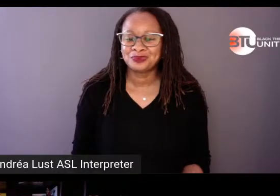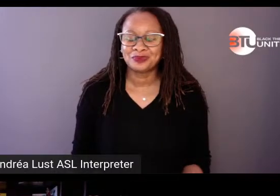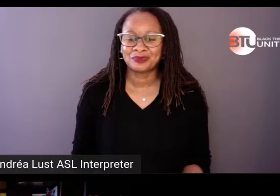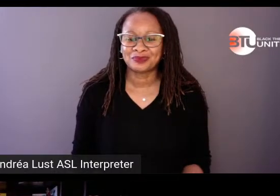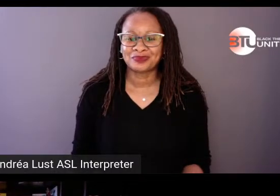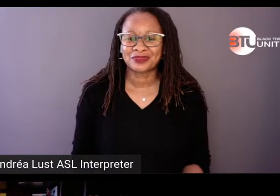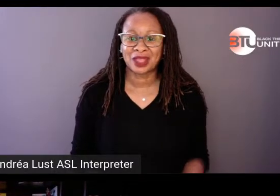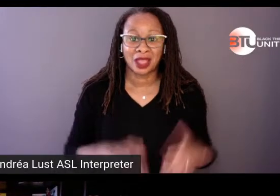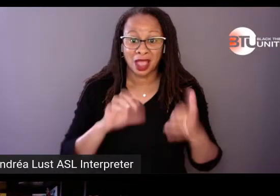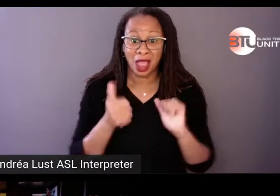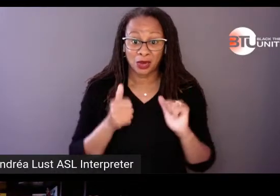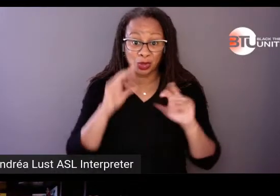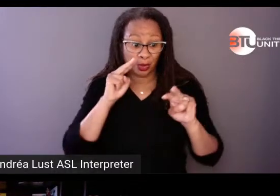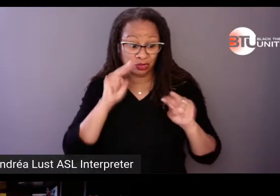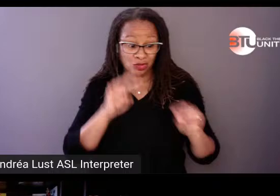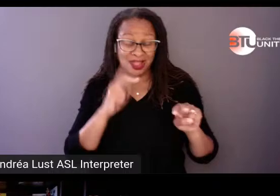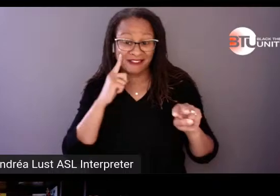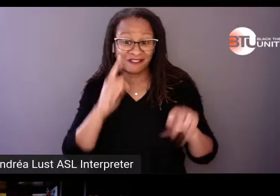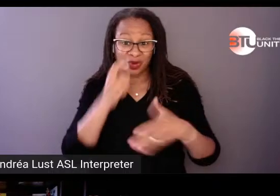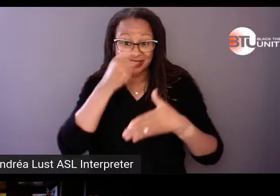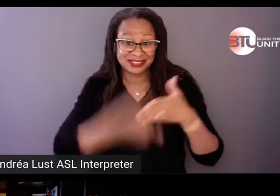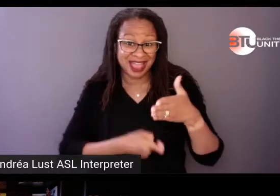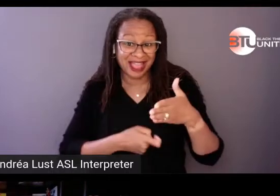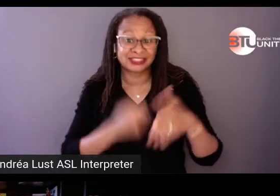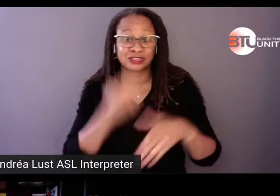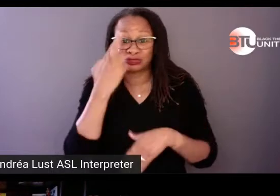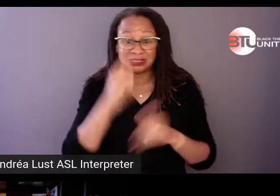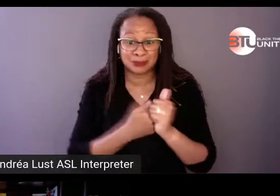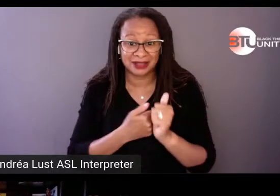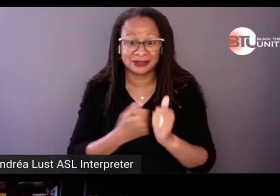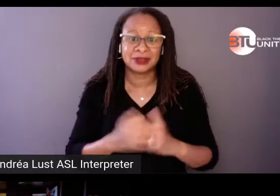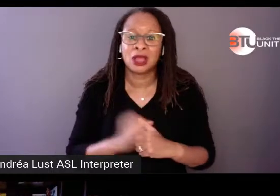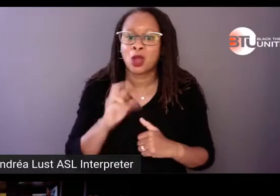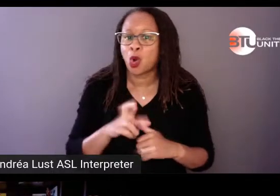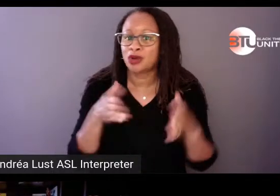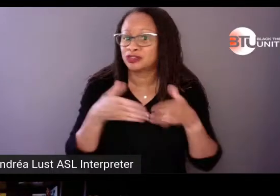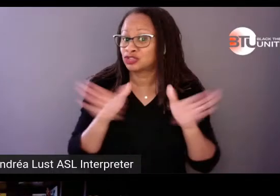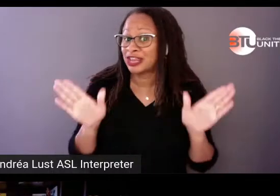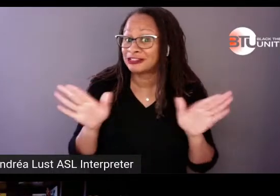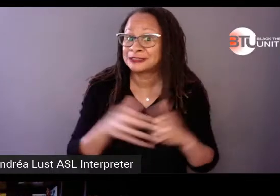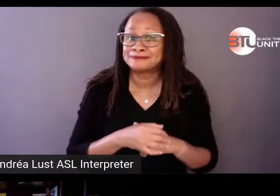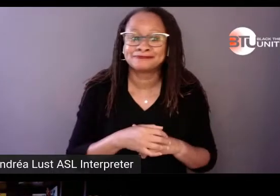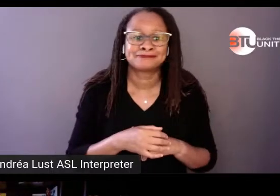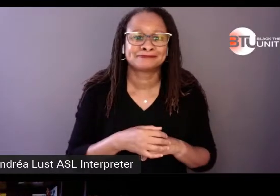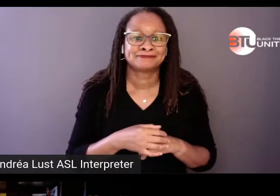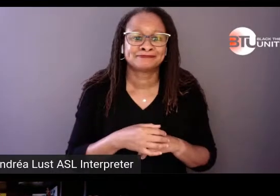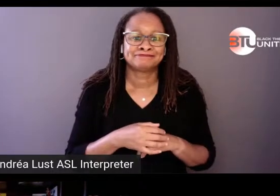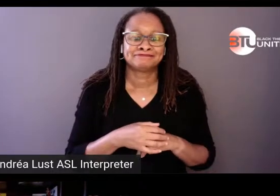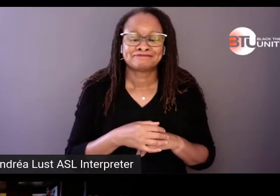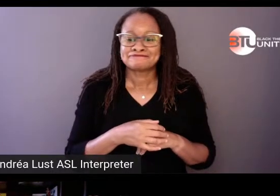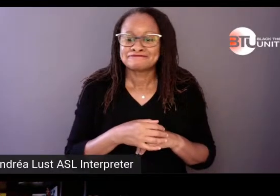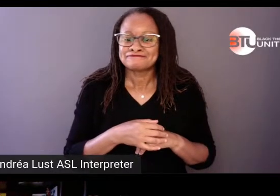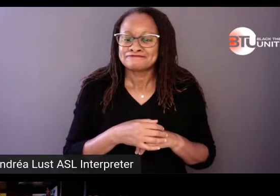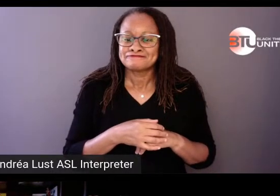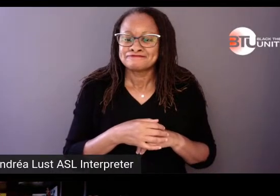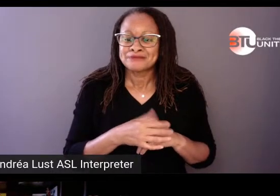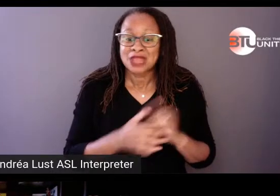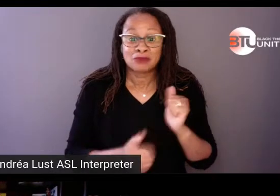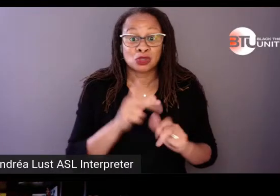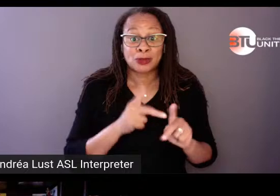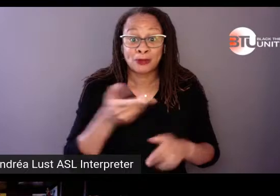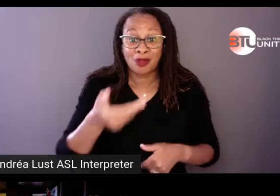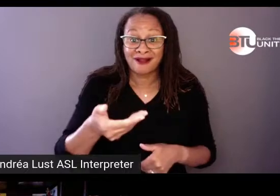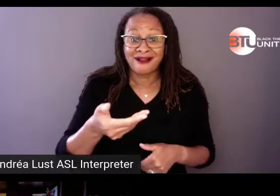In terms of how you're treated for tax purposes, or just in general, like if you're most people who are hired